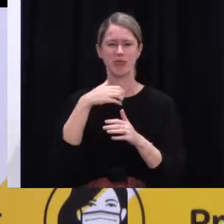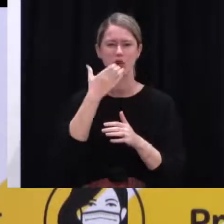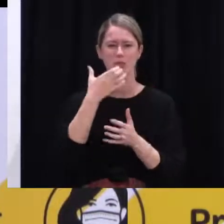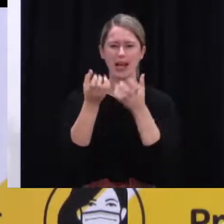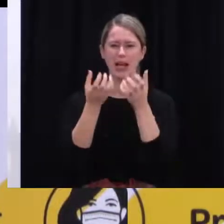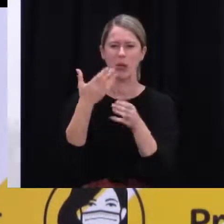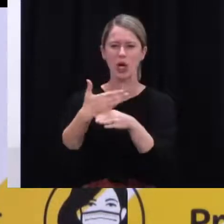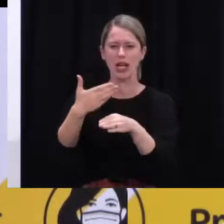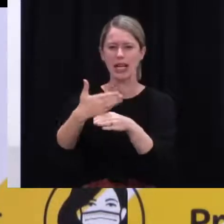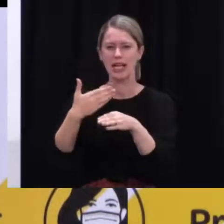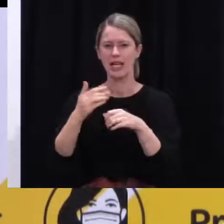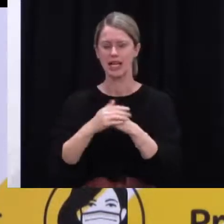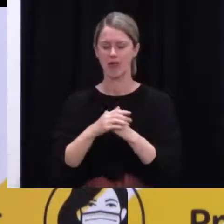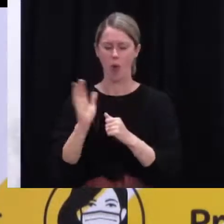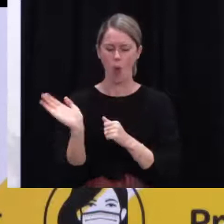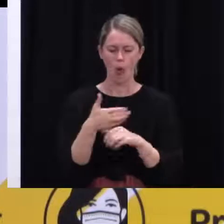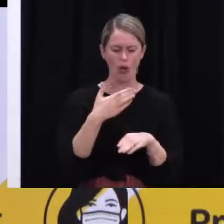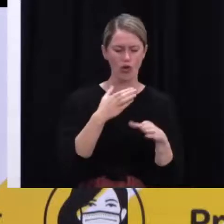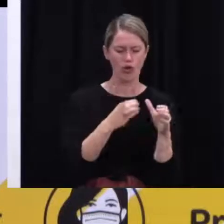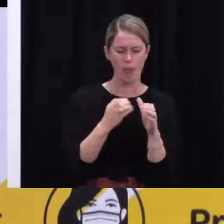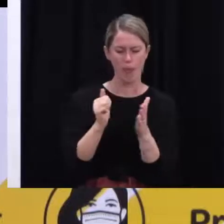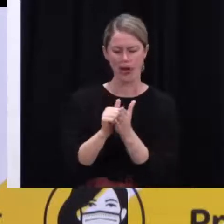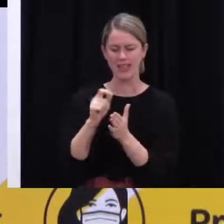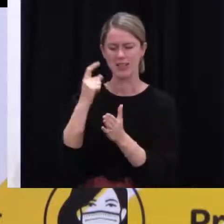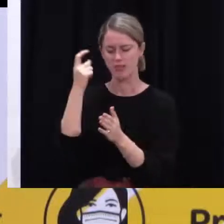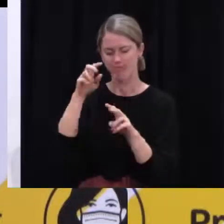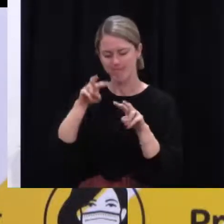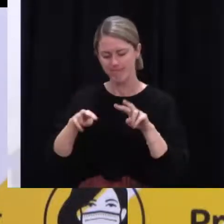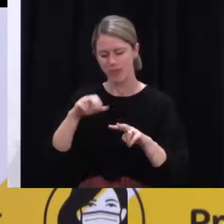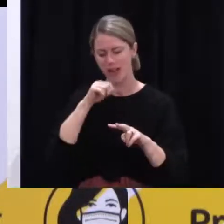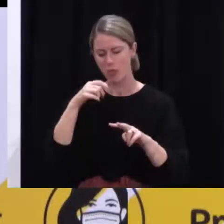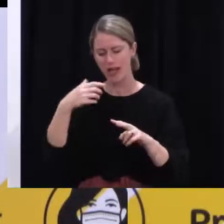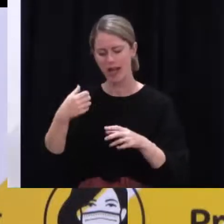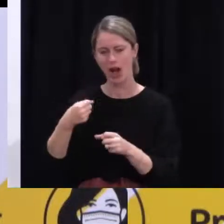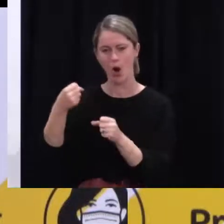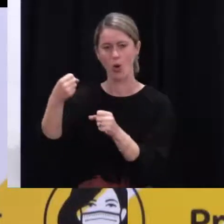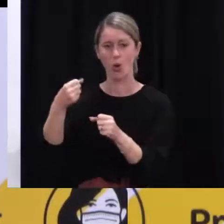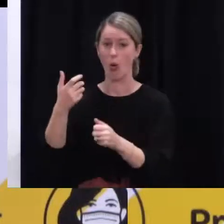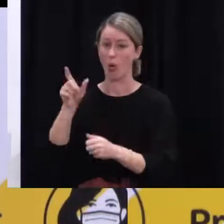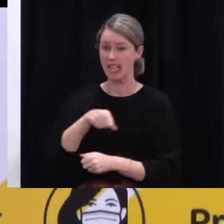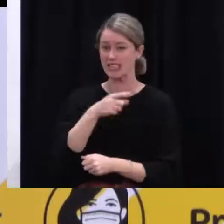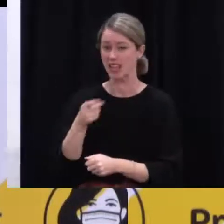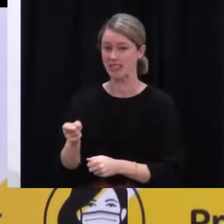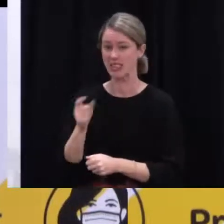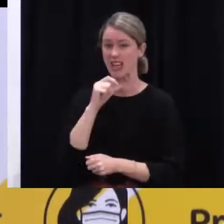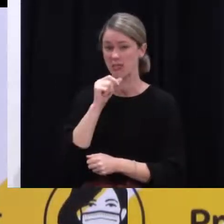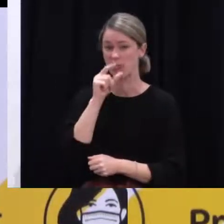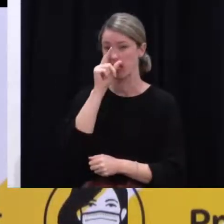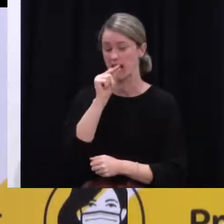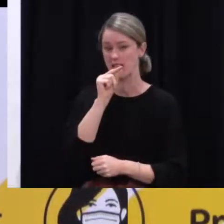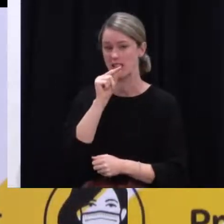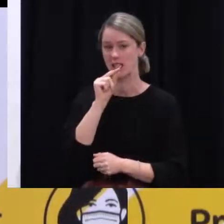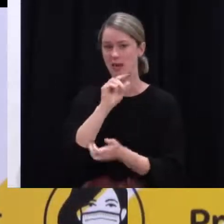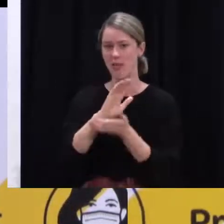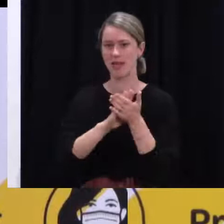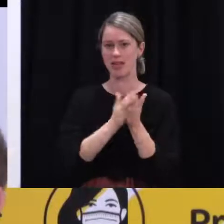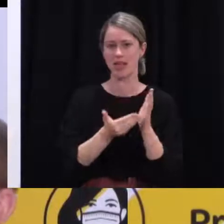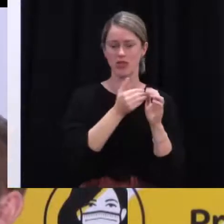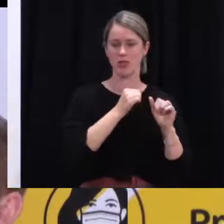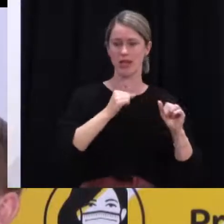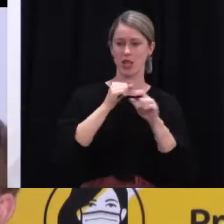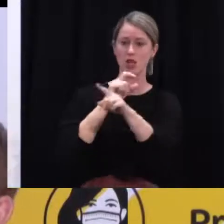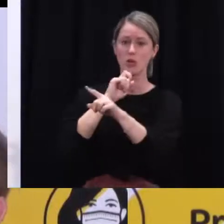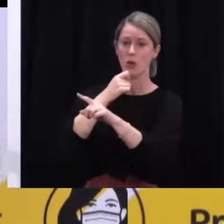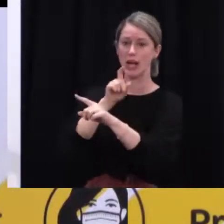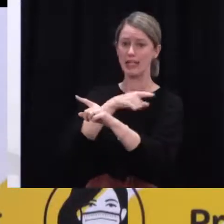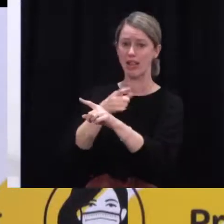bookings to see whether there are further bookings that can be pushed back in the system, even cancelled where necessary, to free up that extra capacity. I'll come